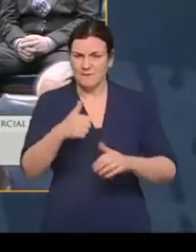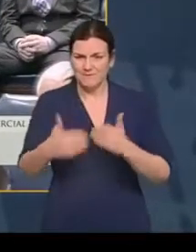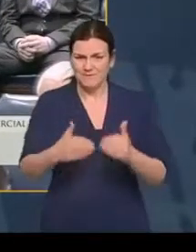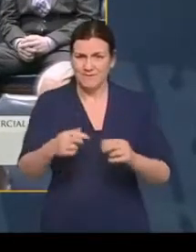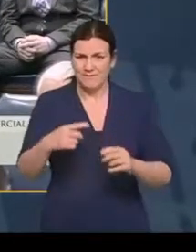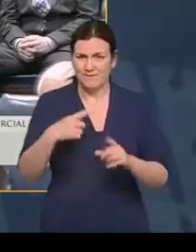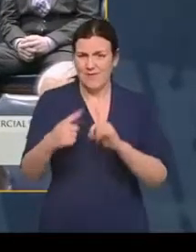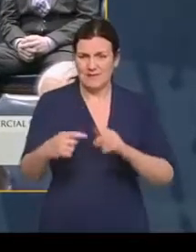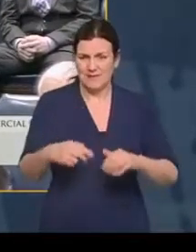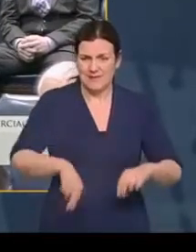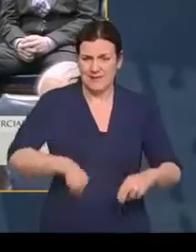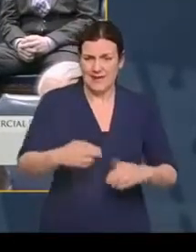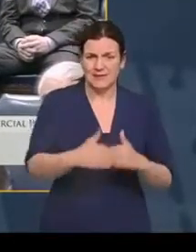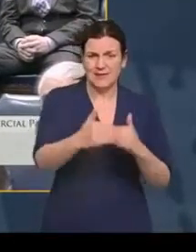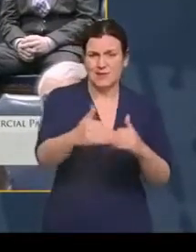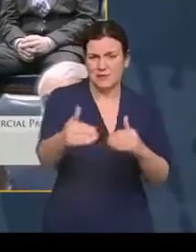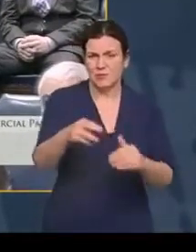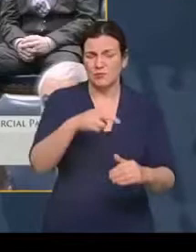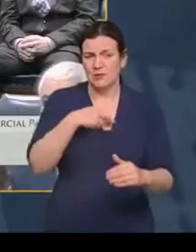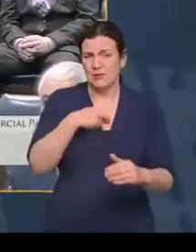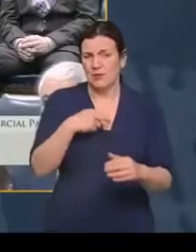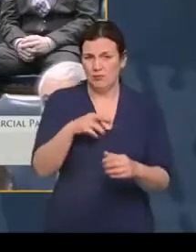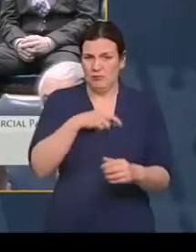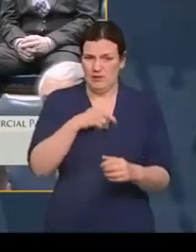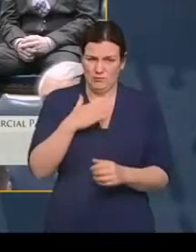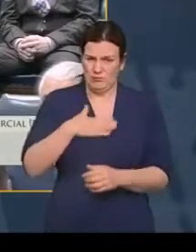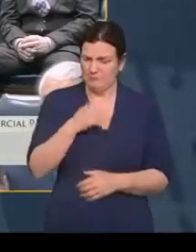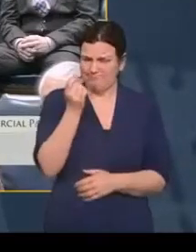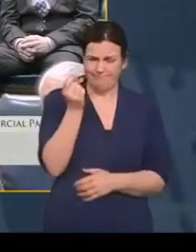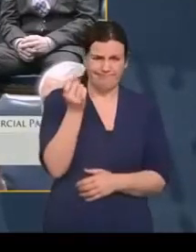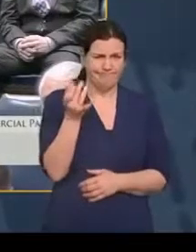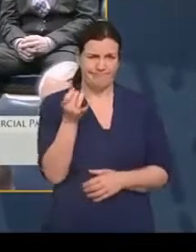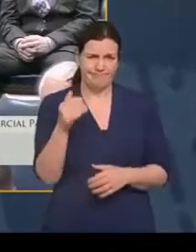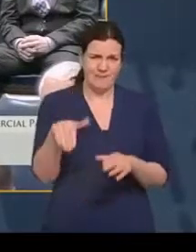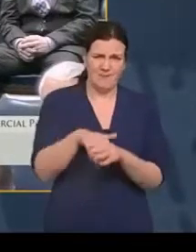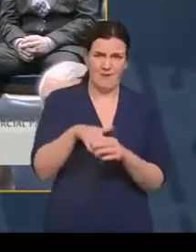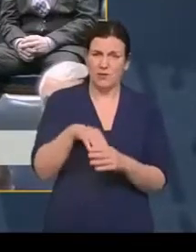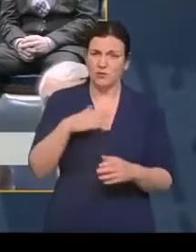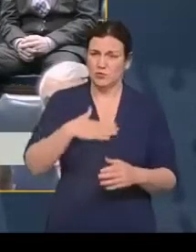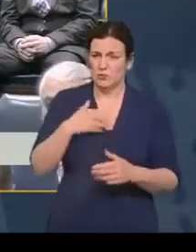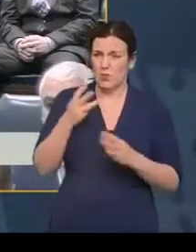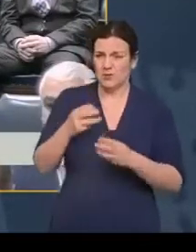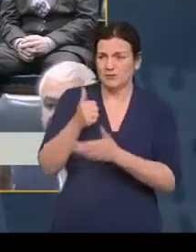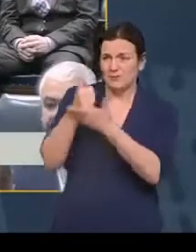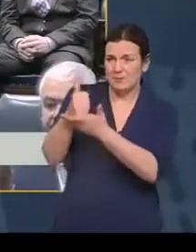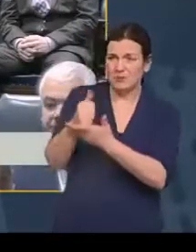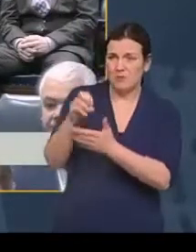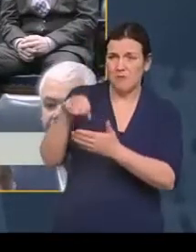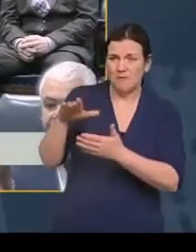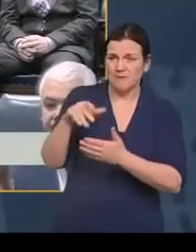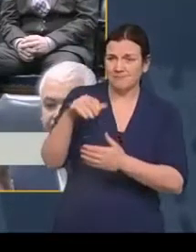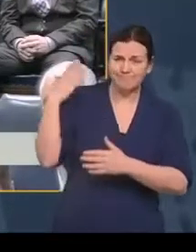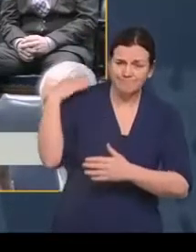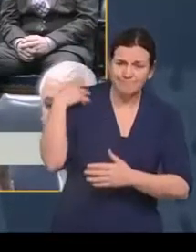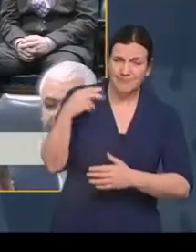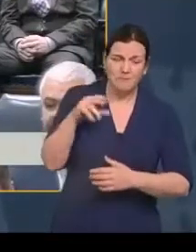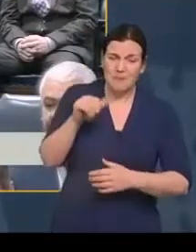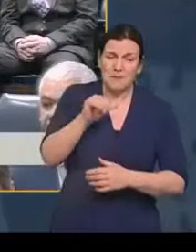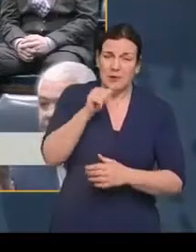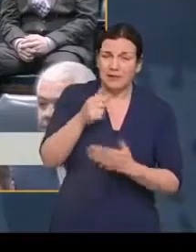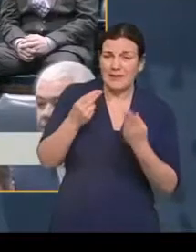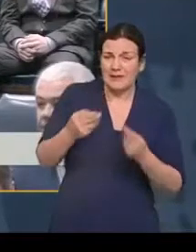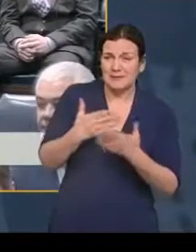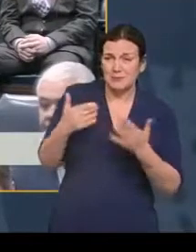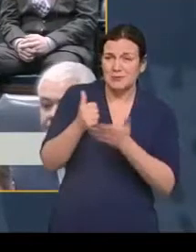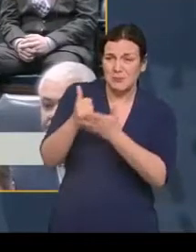as we could and move it to the next stage. So that was about all I did on it, really, other than to give Mark a bit of moral support, which he probably didn't need too much